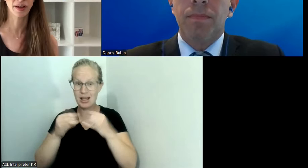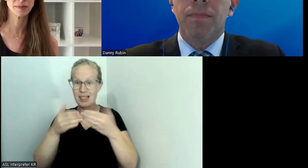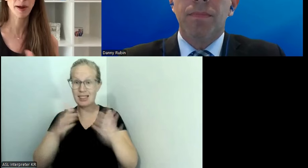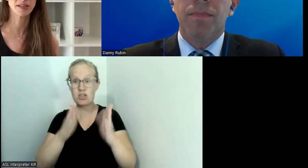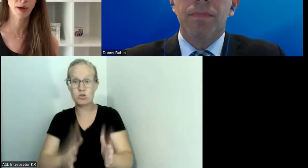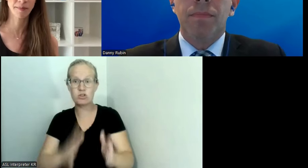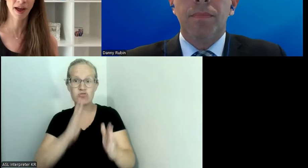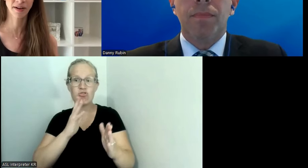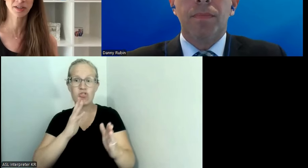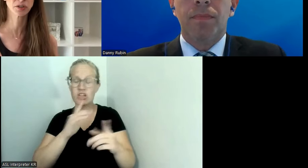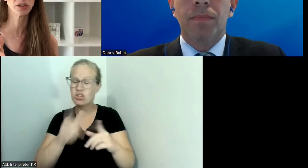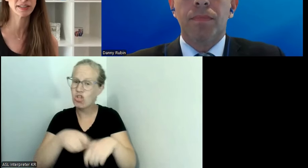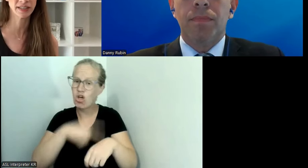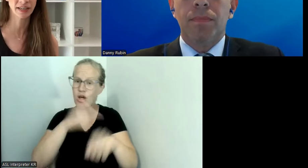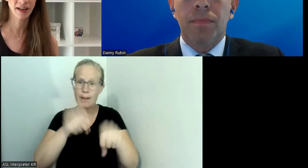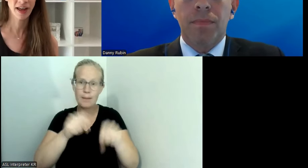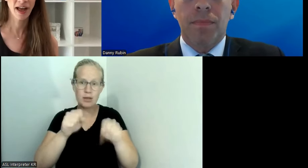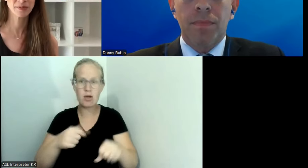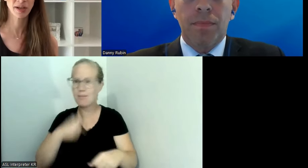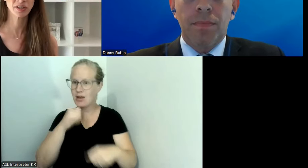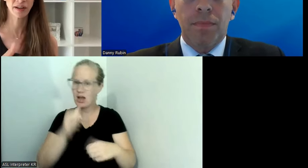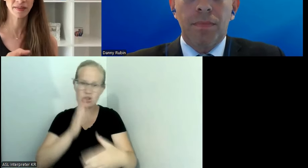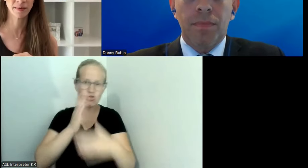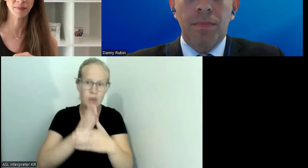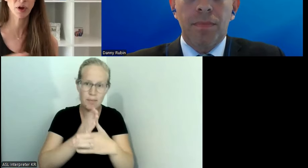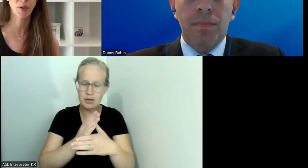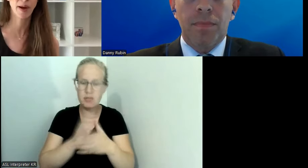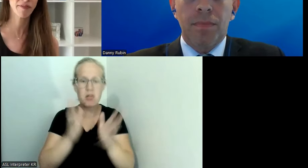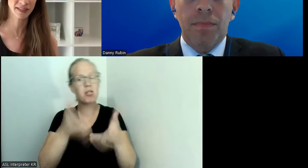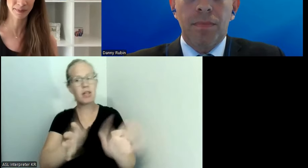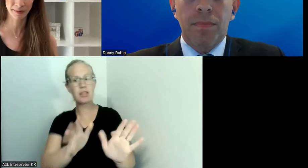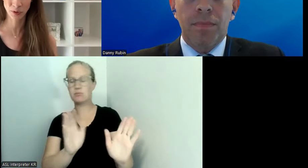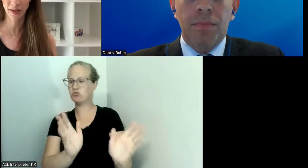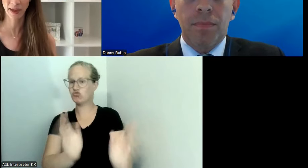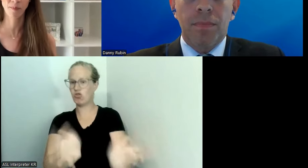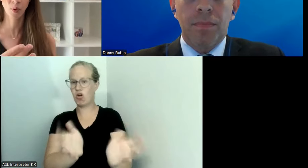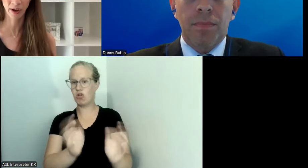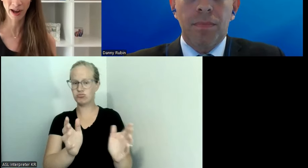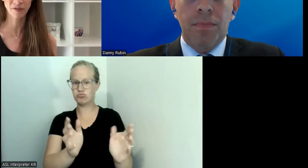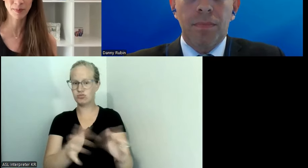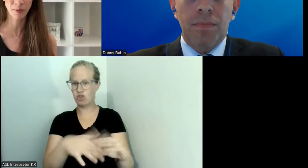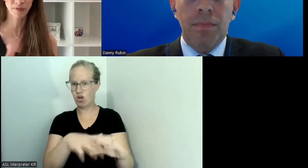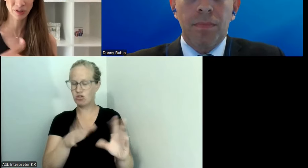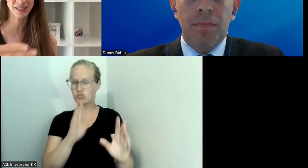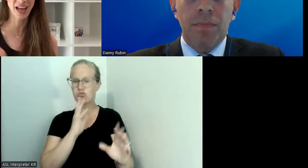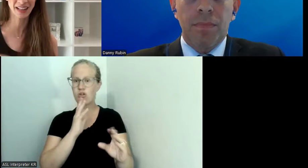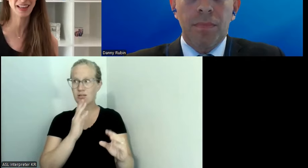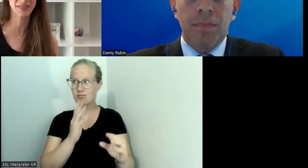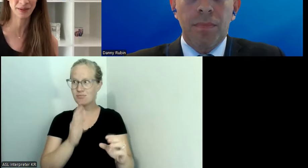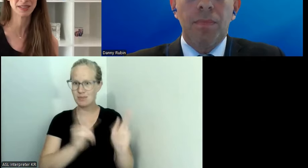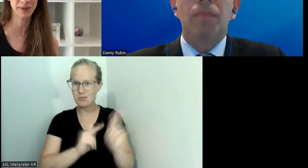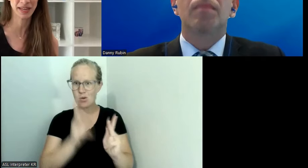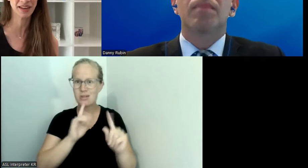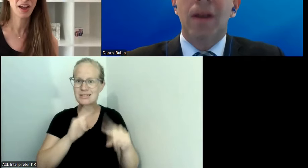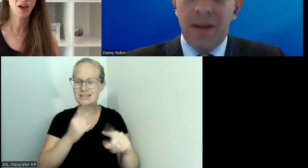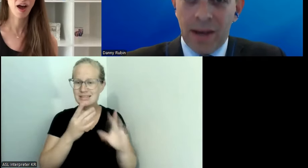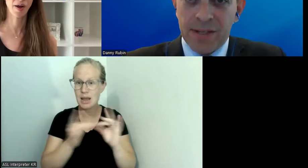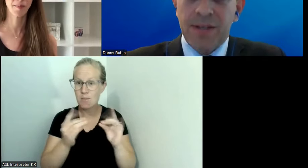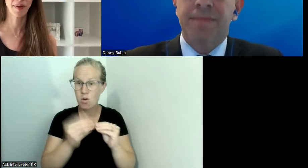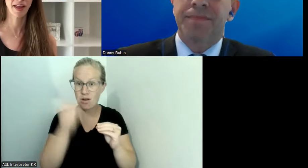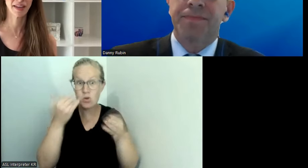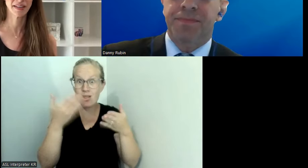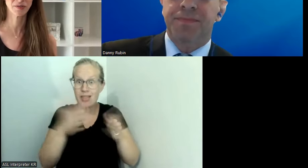as long as possible. I'm not interjecting as much. I let them go. I find sometimes you can get more out of people if you just kind of let them speak,